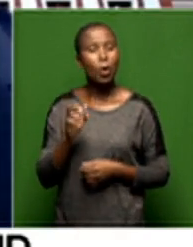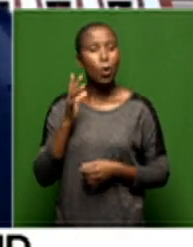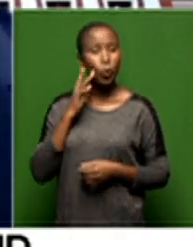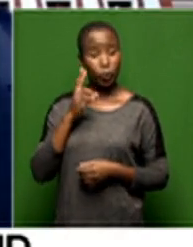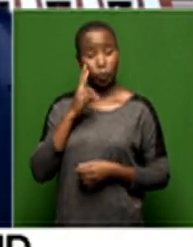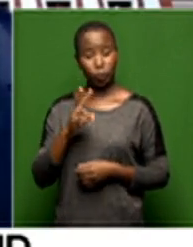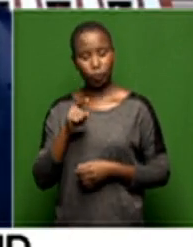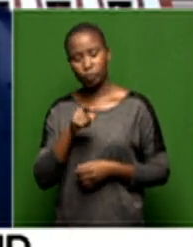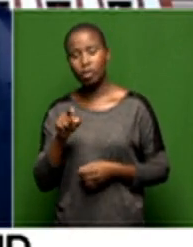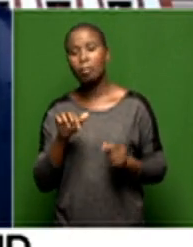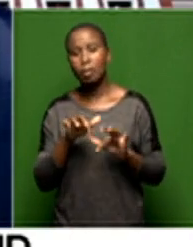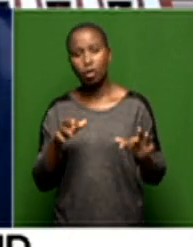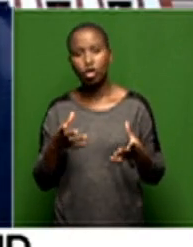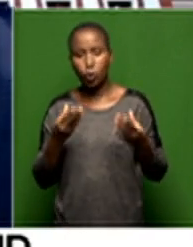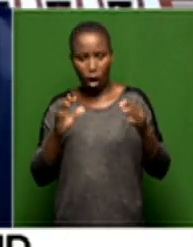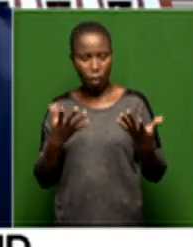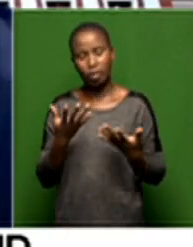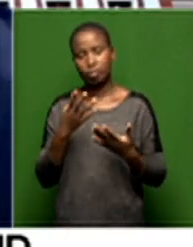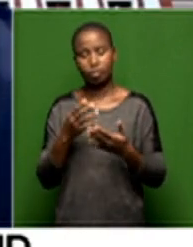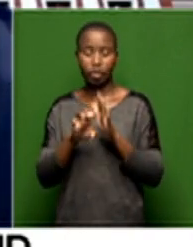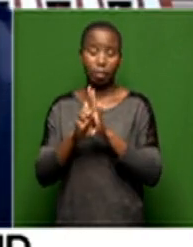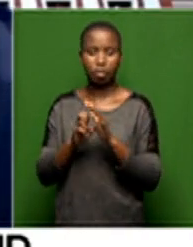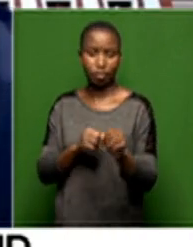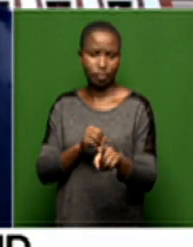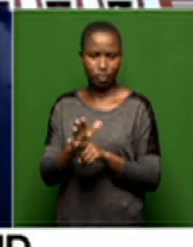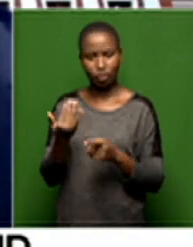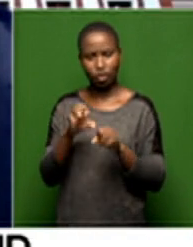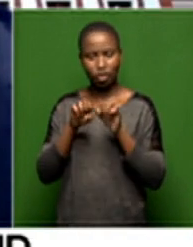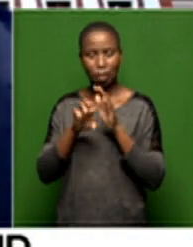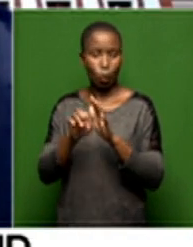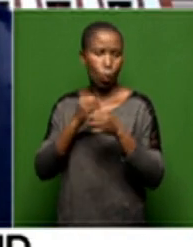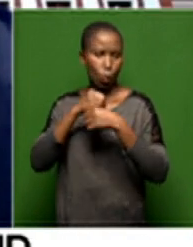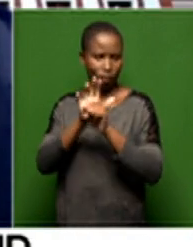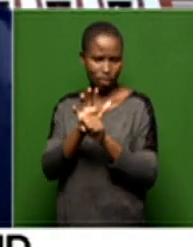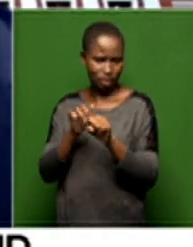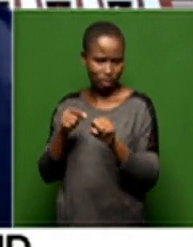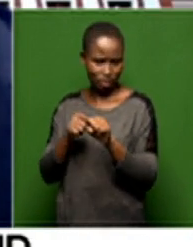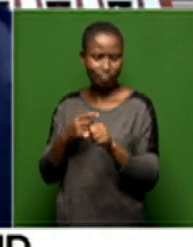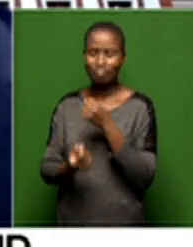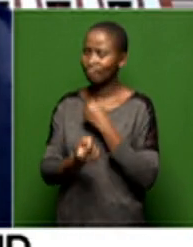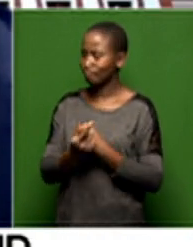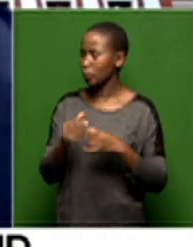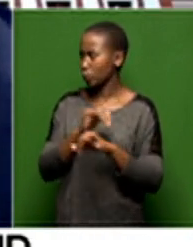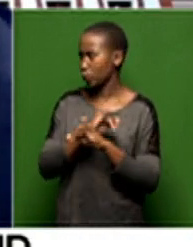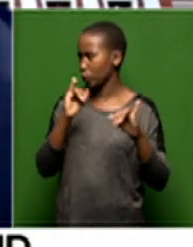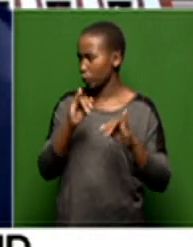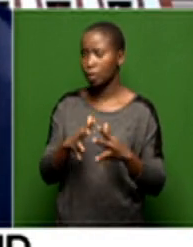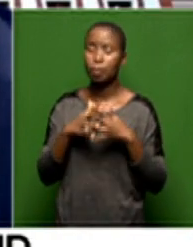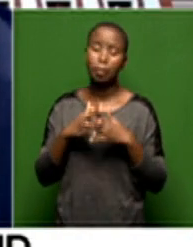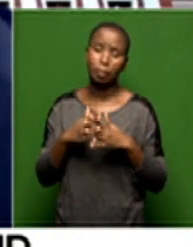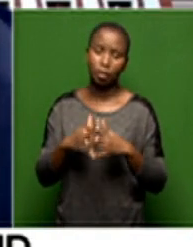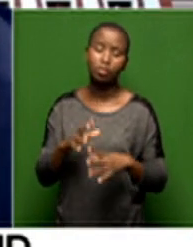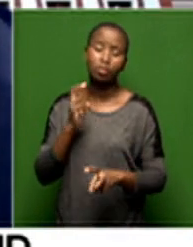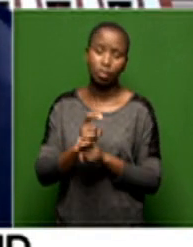down to the people, and let's take COVID as an example, because this has been a very tough time for South Africans, where we have seen